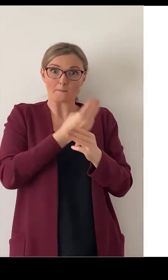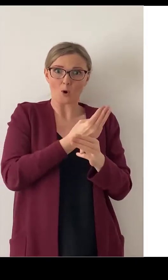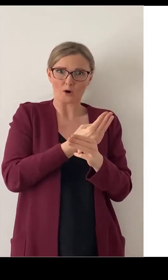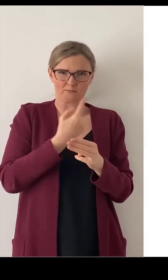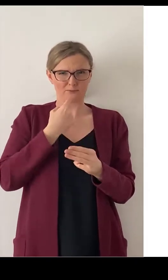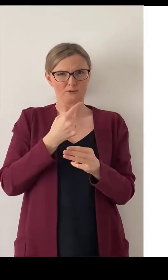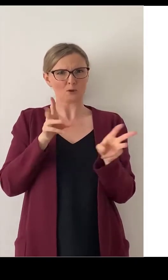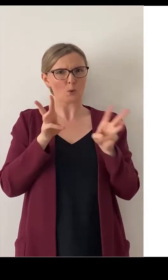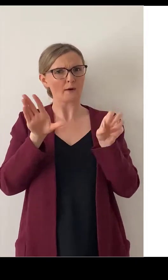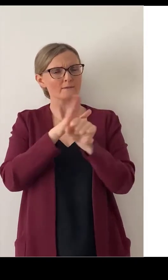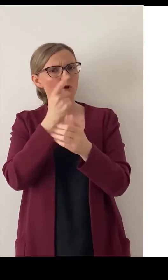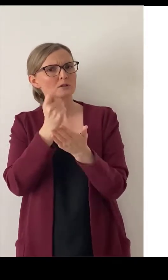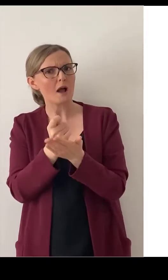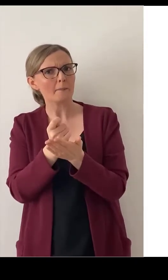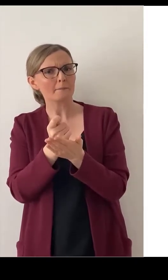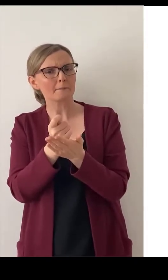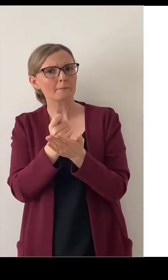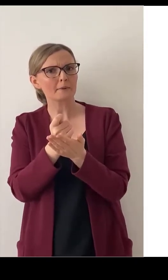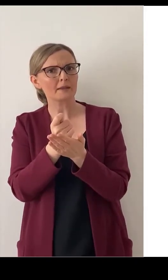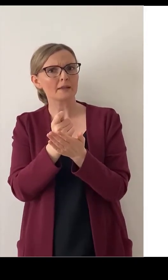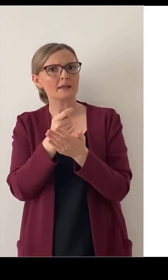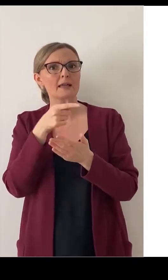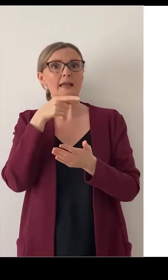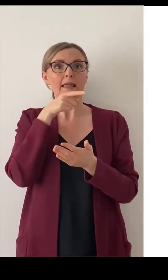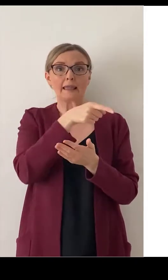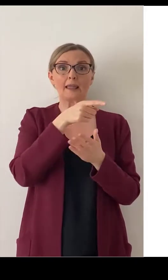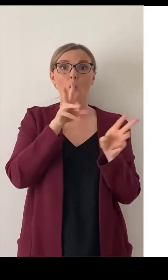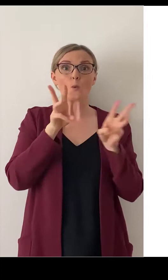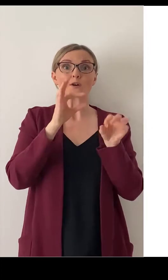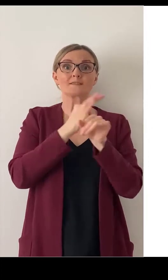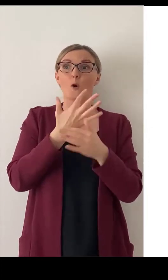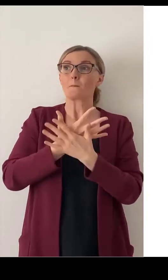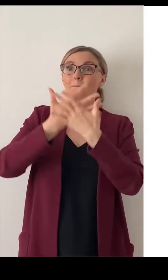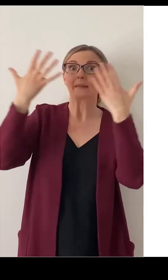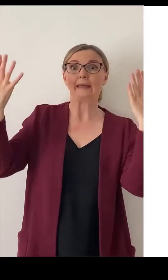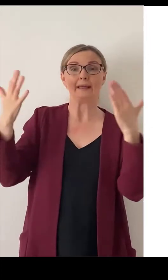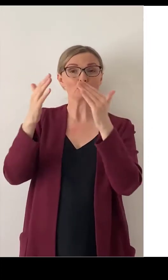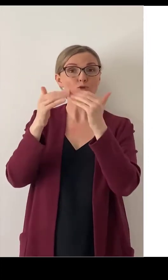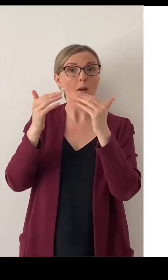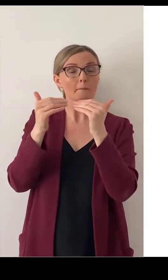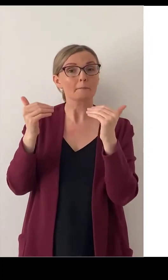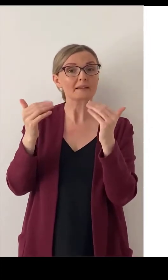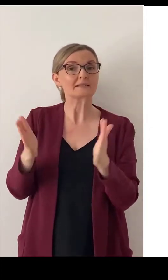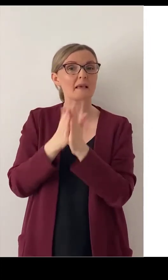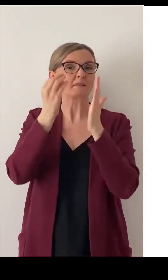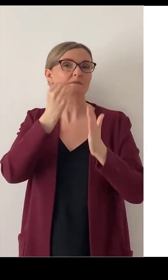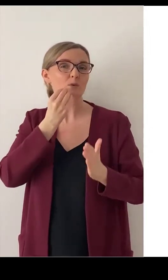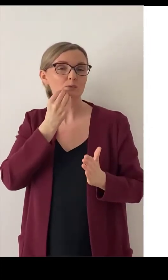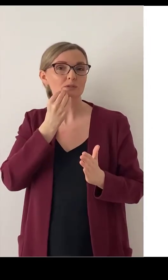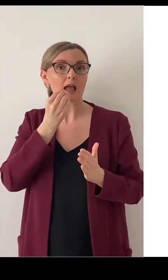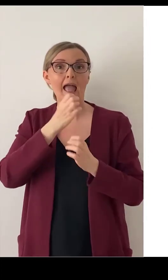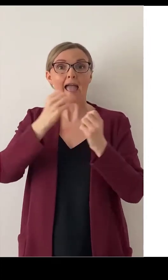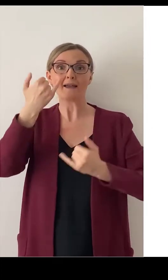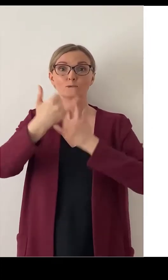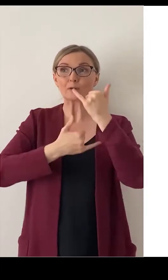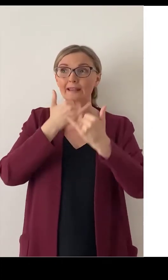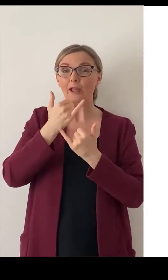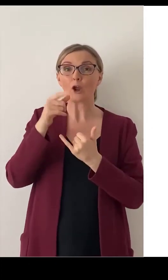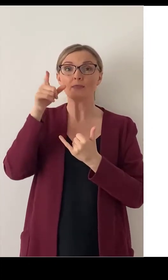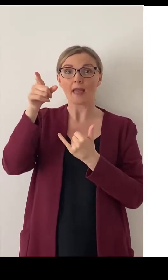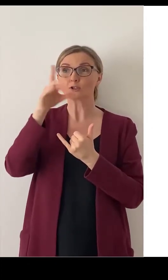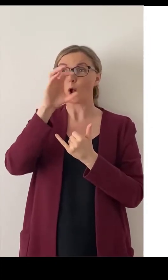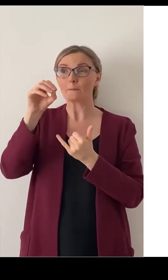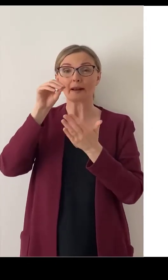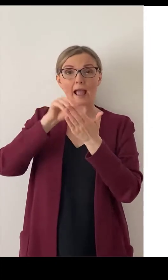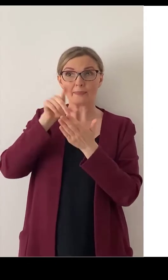He's working for a big grocery store who every year reports big profit. The union would say, why so